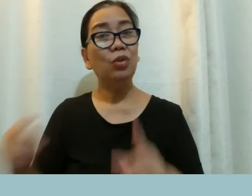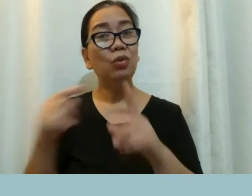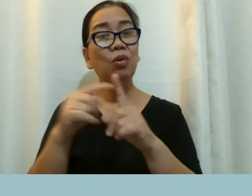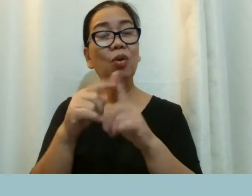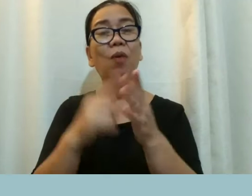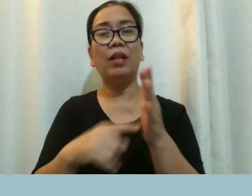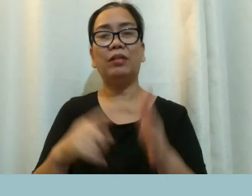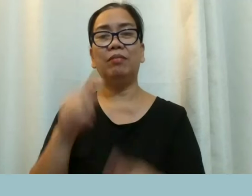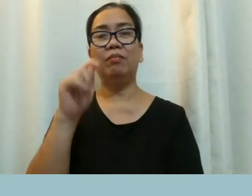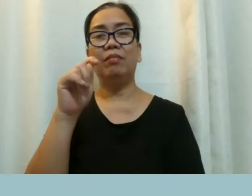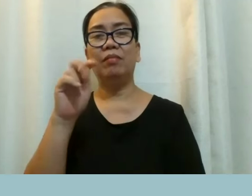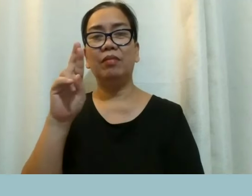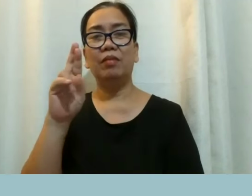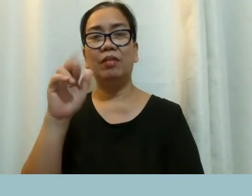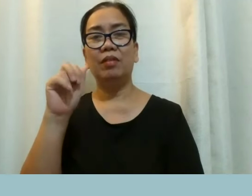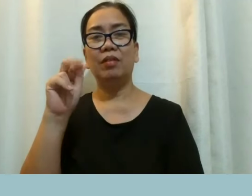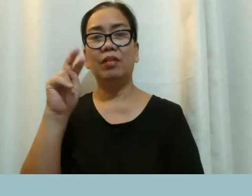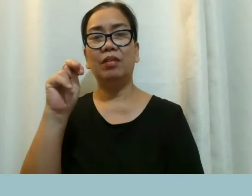to what?